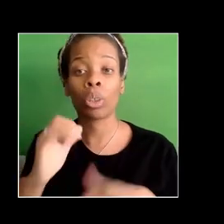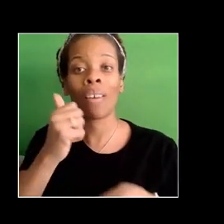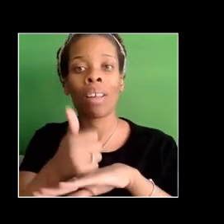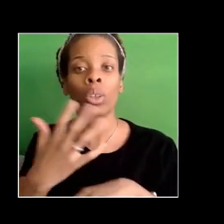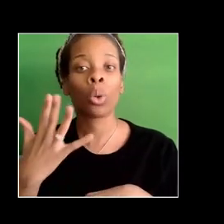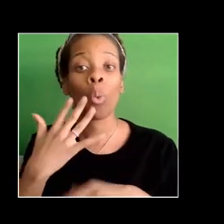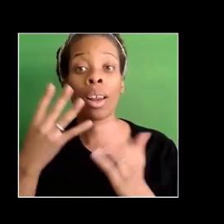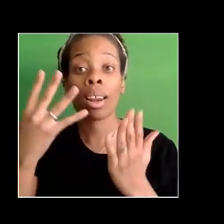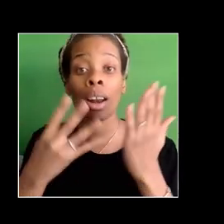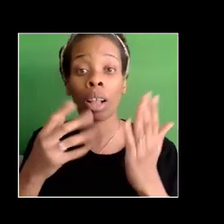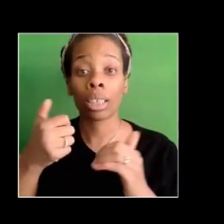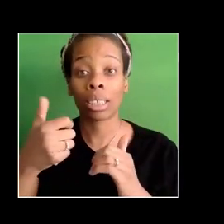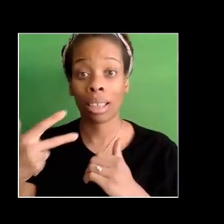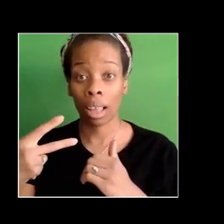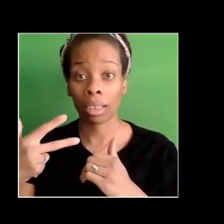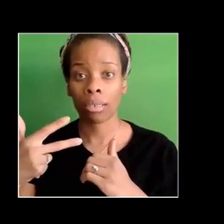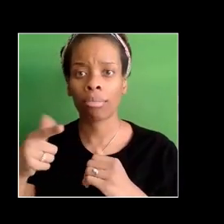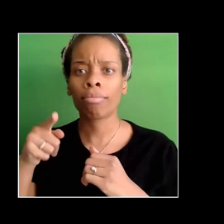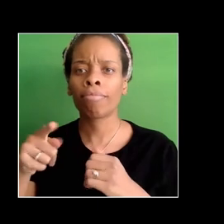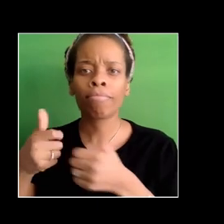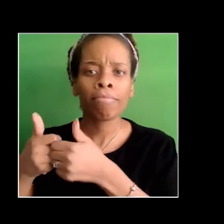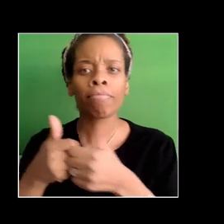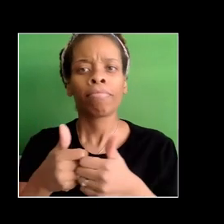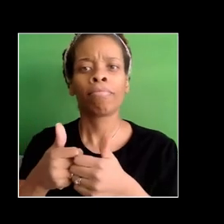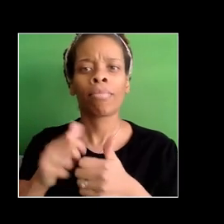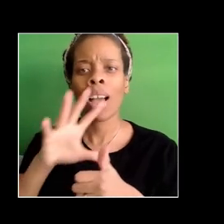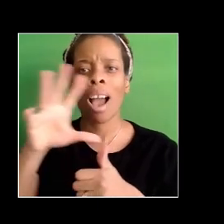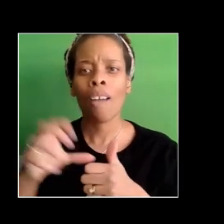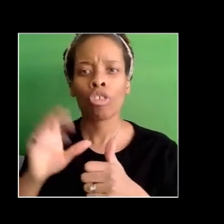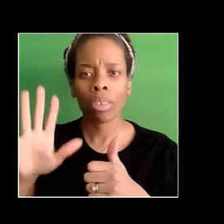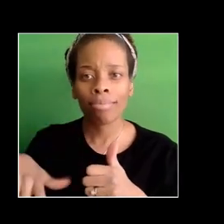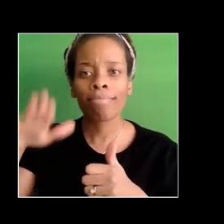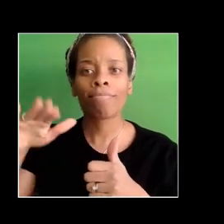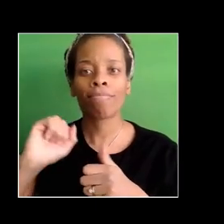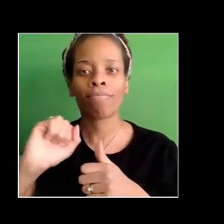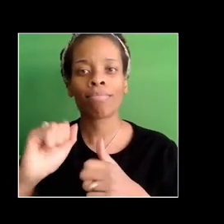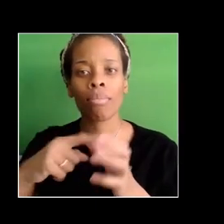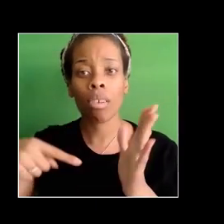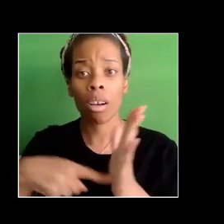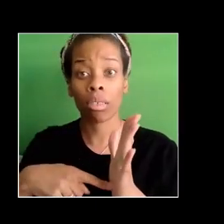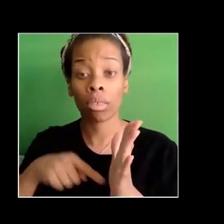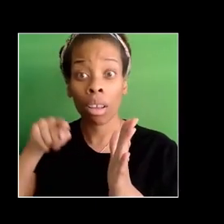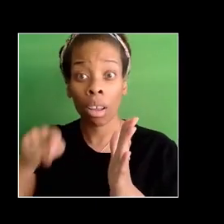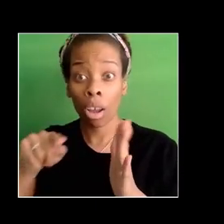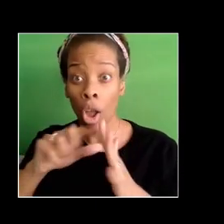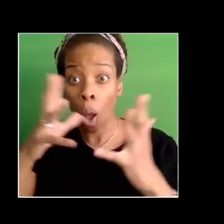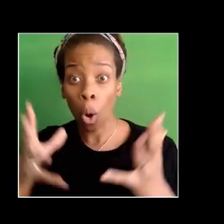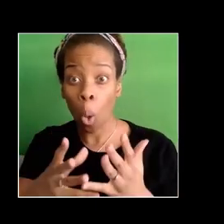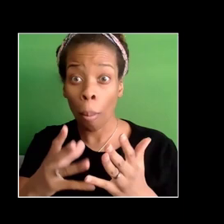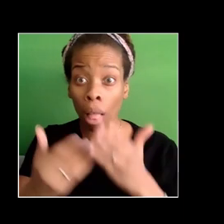empower, and celebrate artists of African descent. It's now a global leader in the exhibition of contemporary